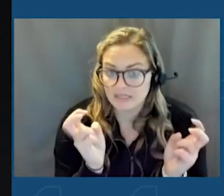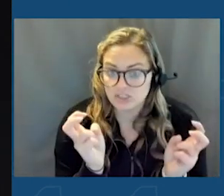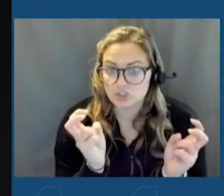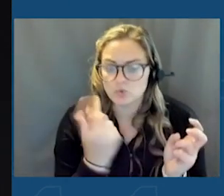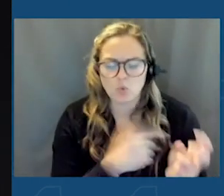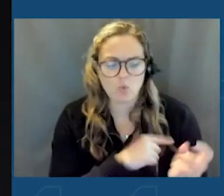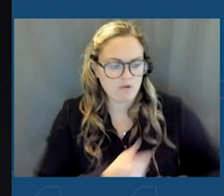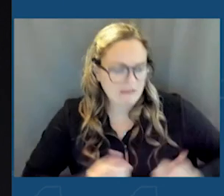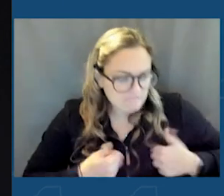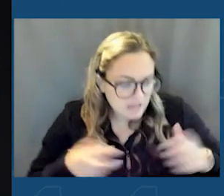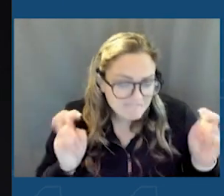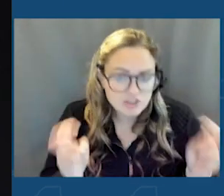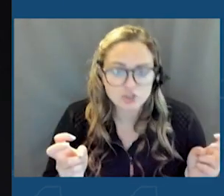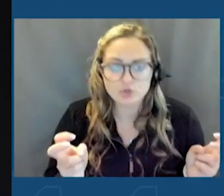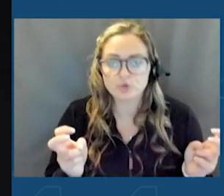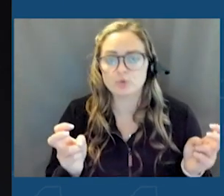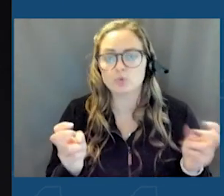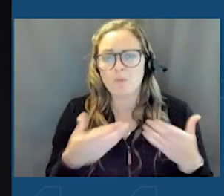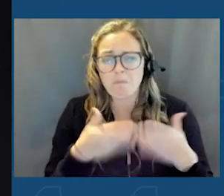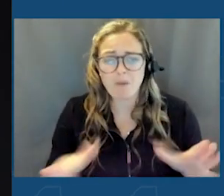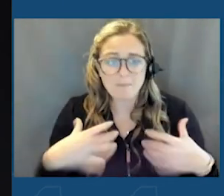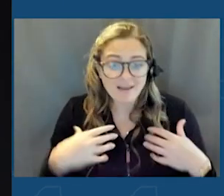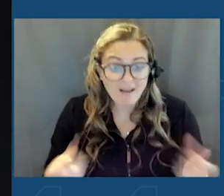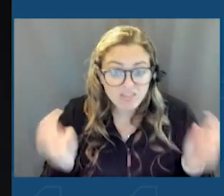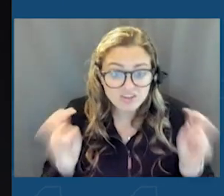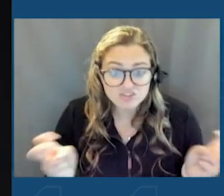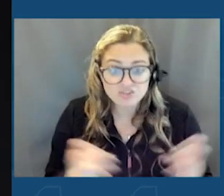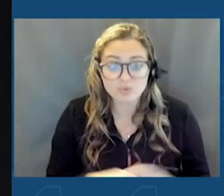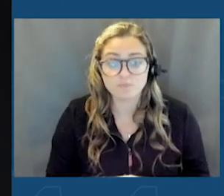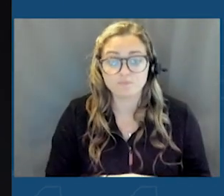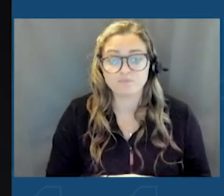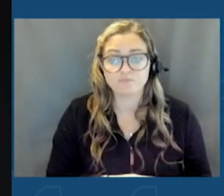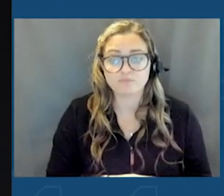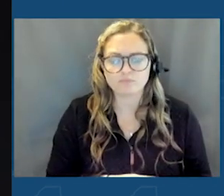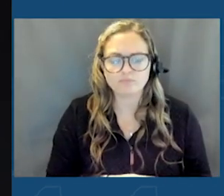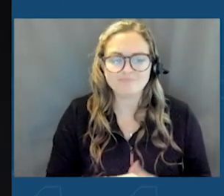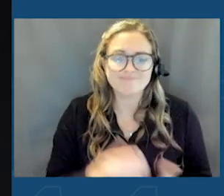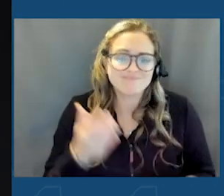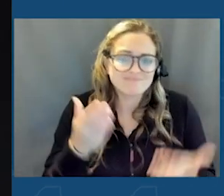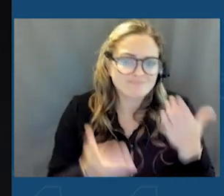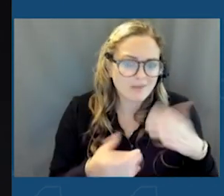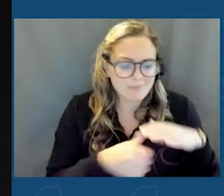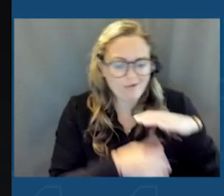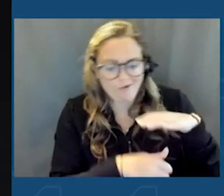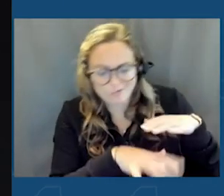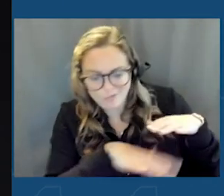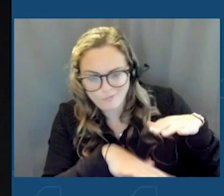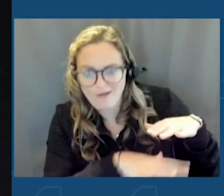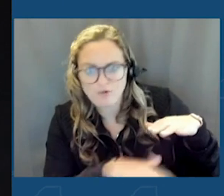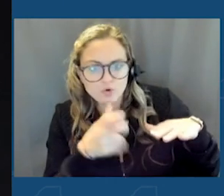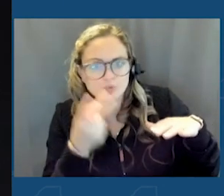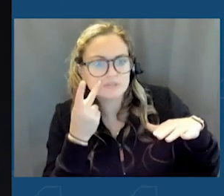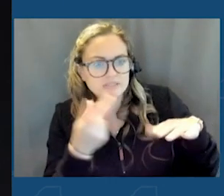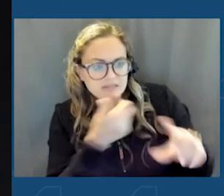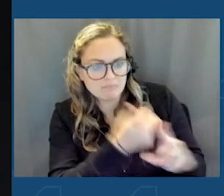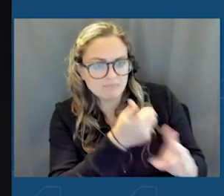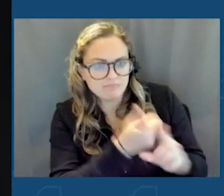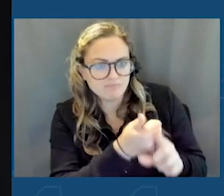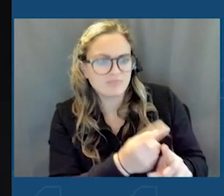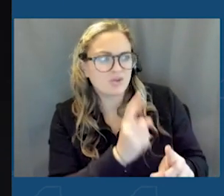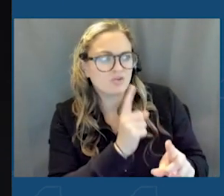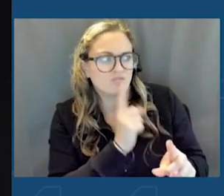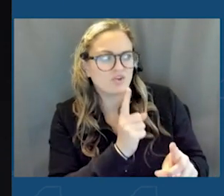issue, it's a public health issue. So while they may be underground and you don't always see it visually, they're very, very, very much